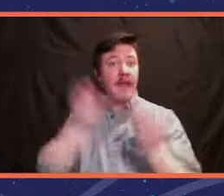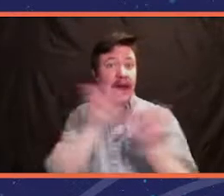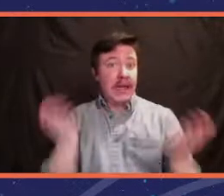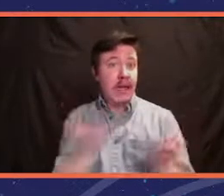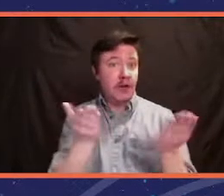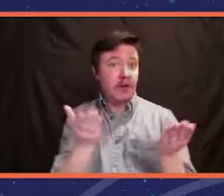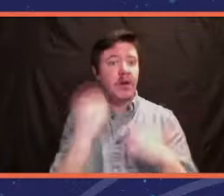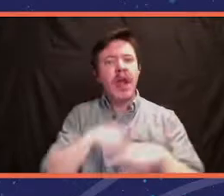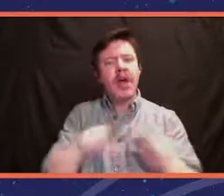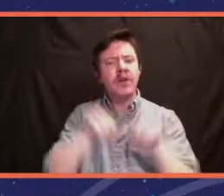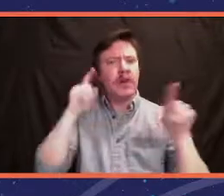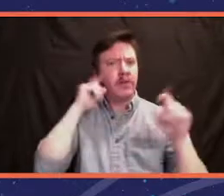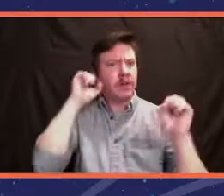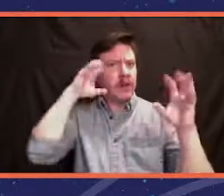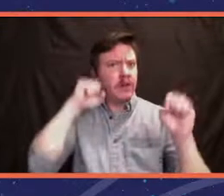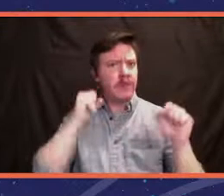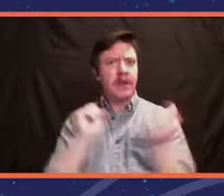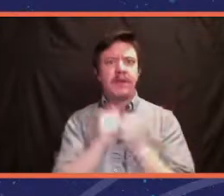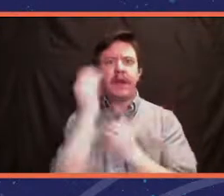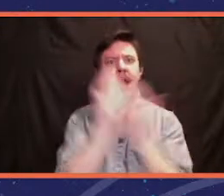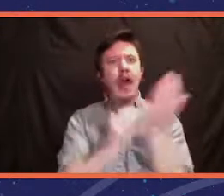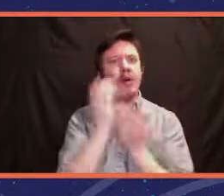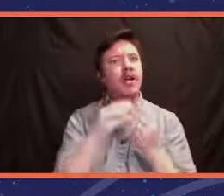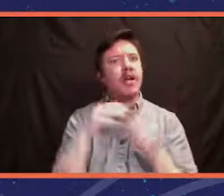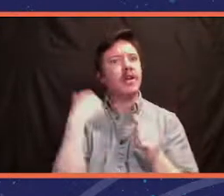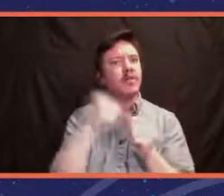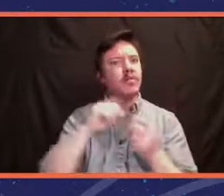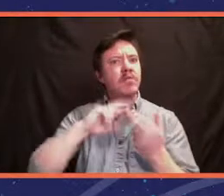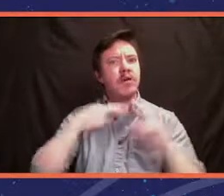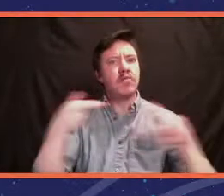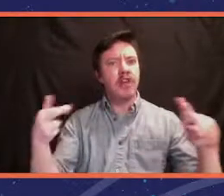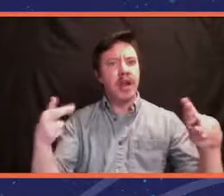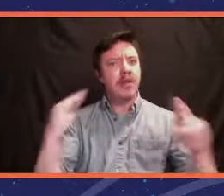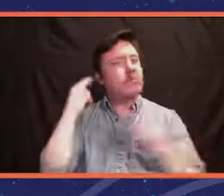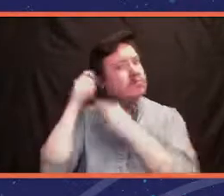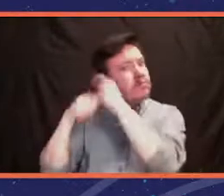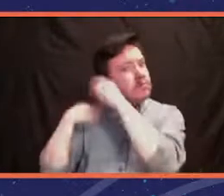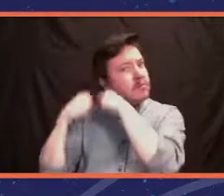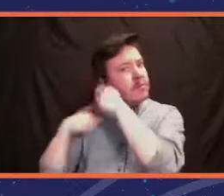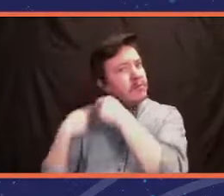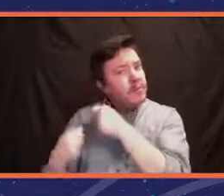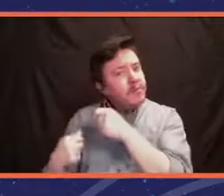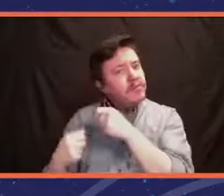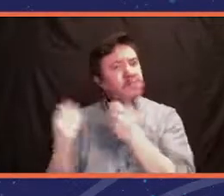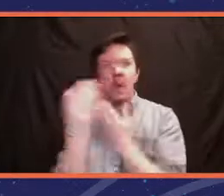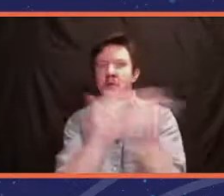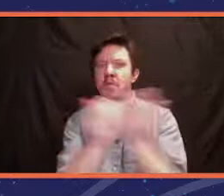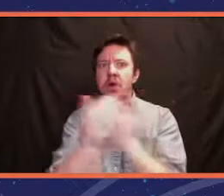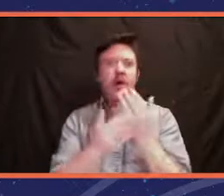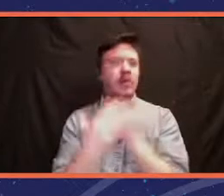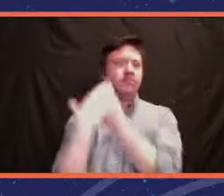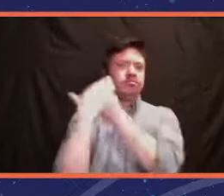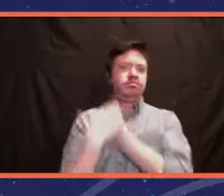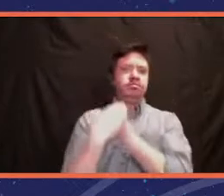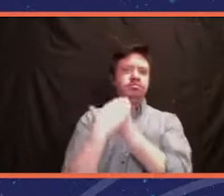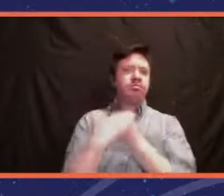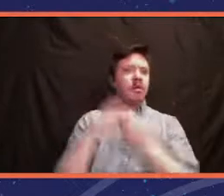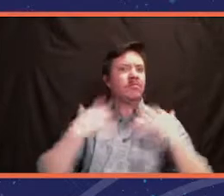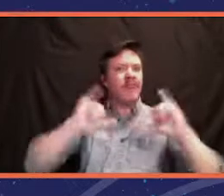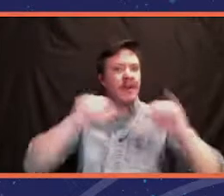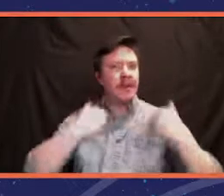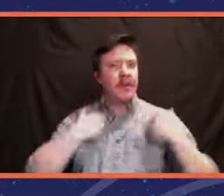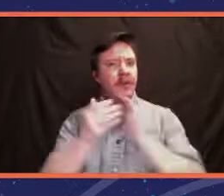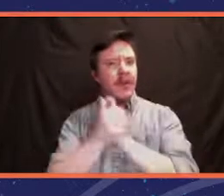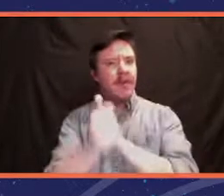how like our hands remember to braid, especially through all the subjugation that we've been through. Like we still have these talents from our ancestors and they don't